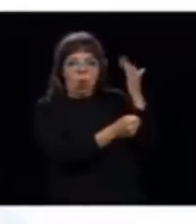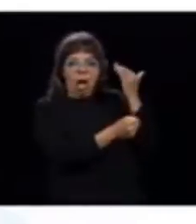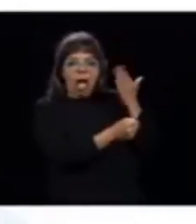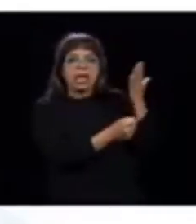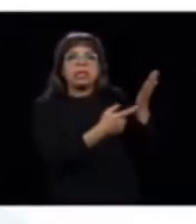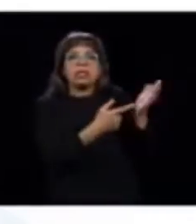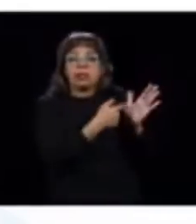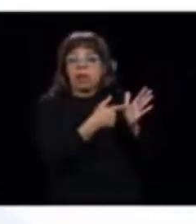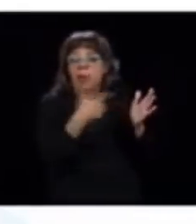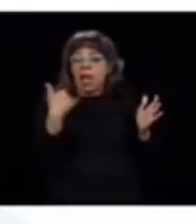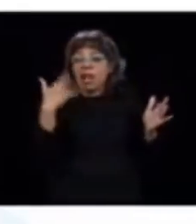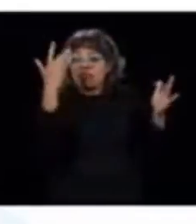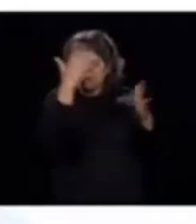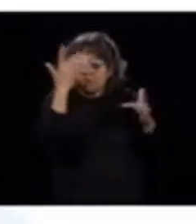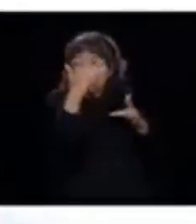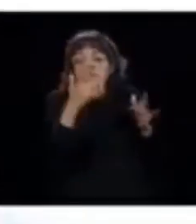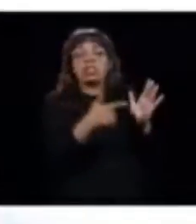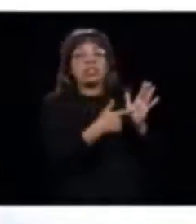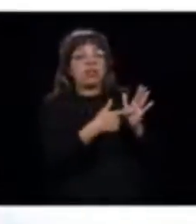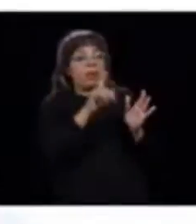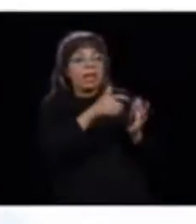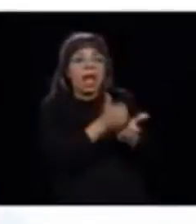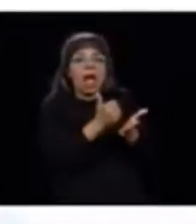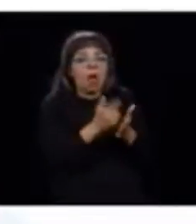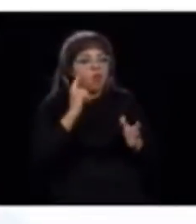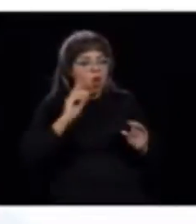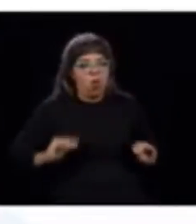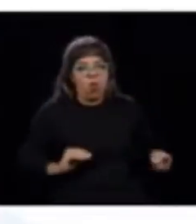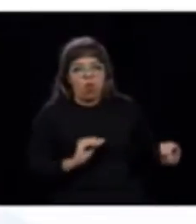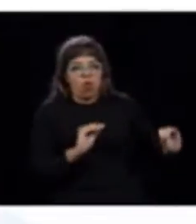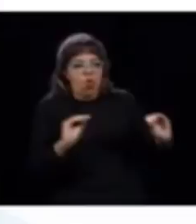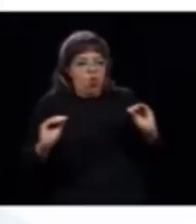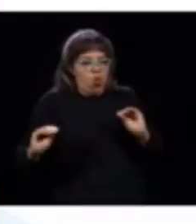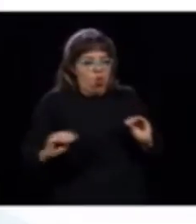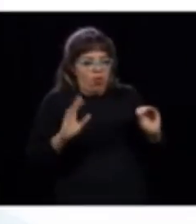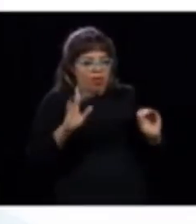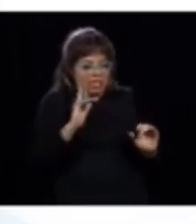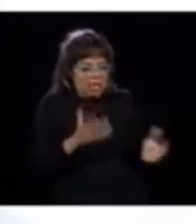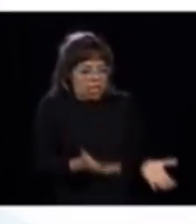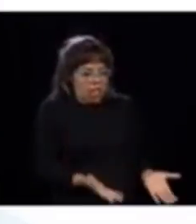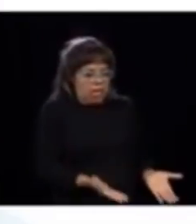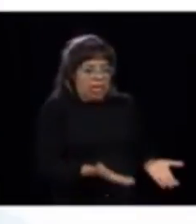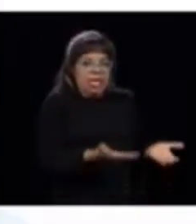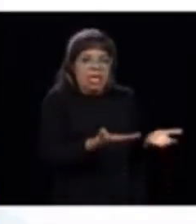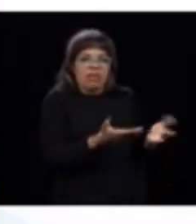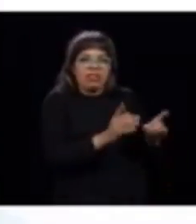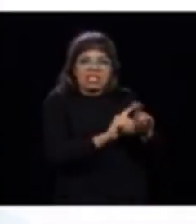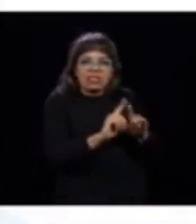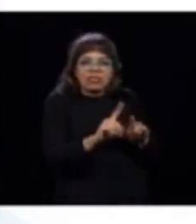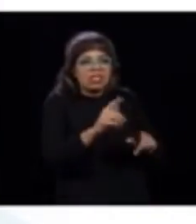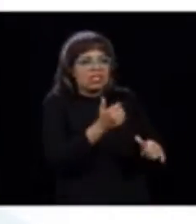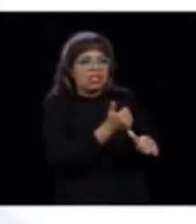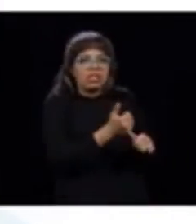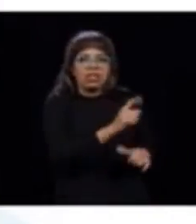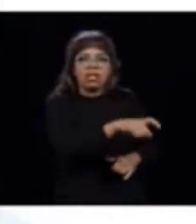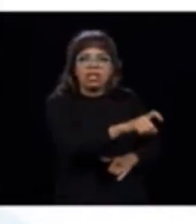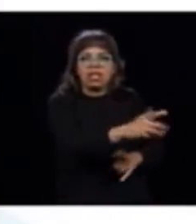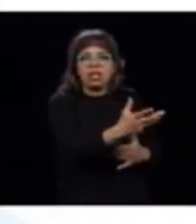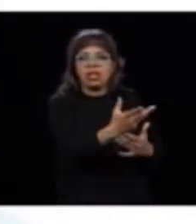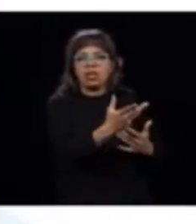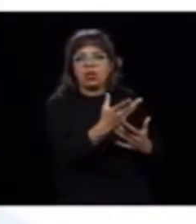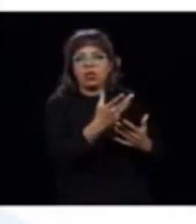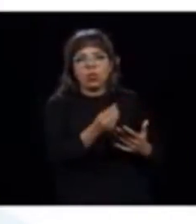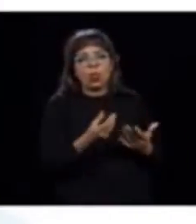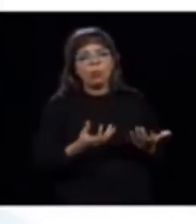look at the particular case. Yeah, I think we would have to look into that situation because we have